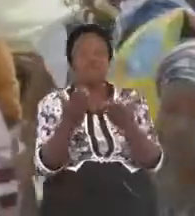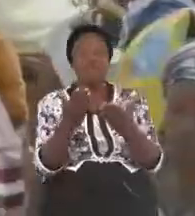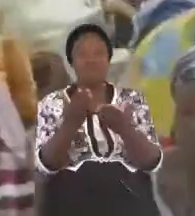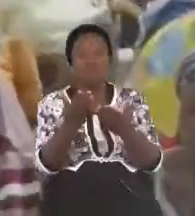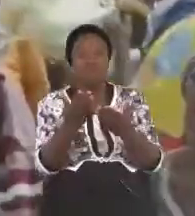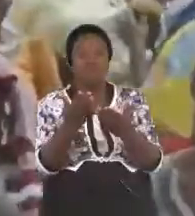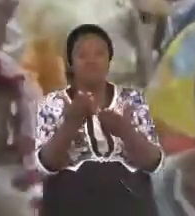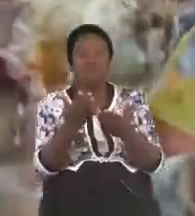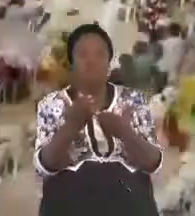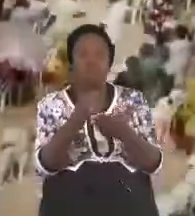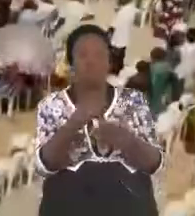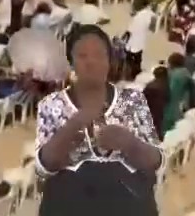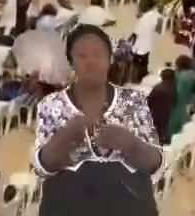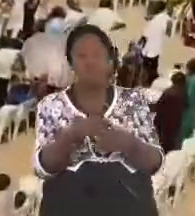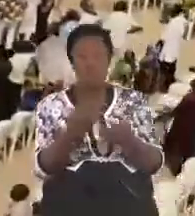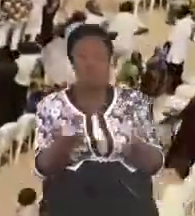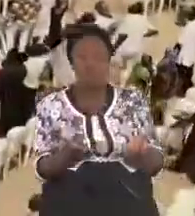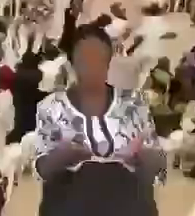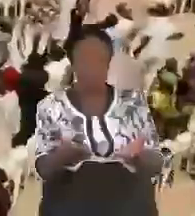available.